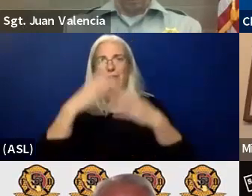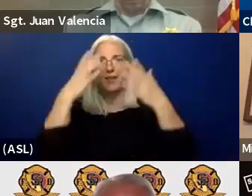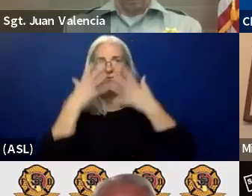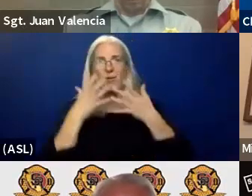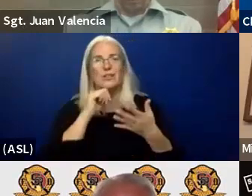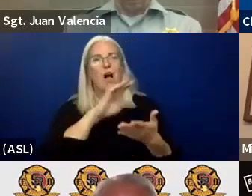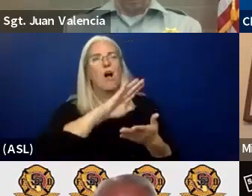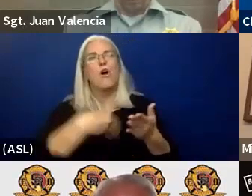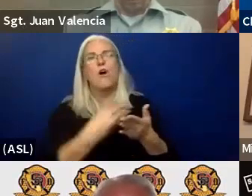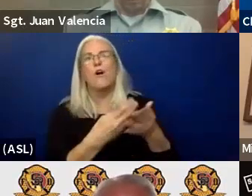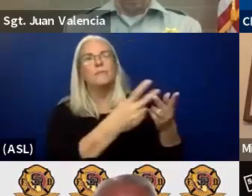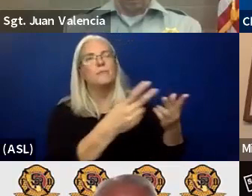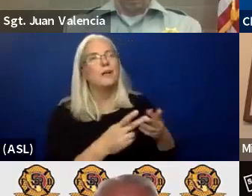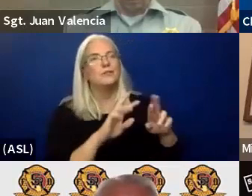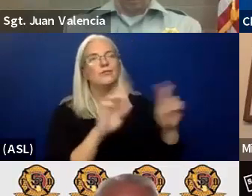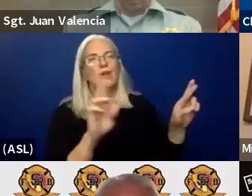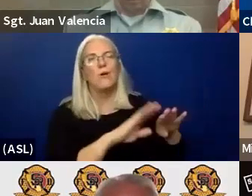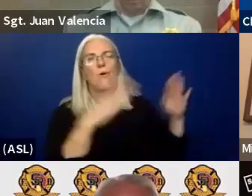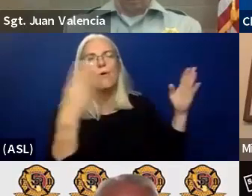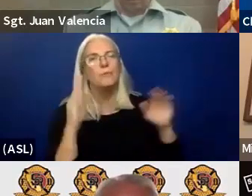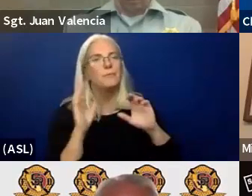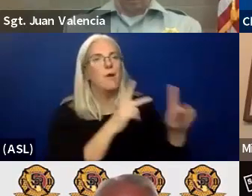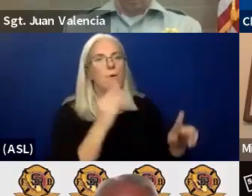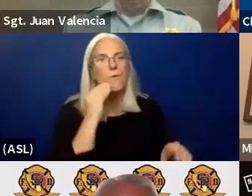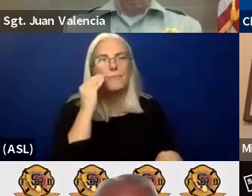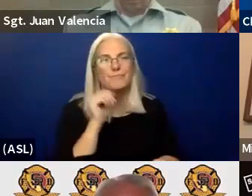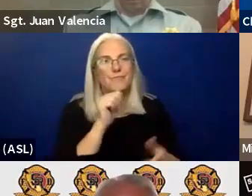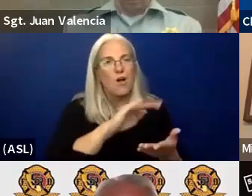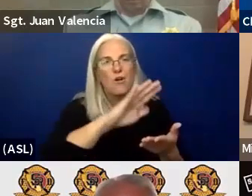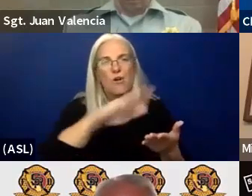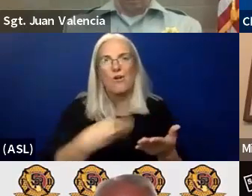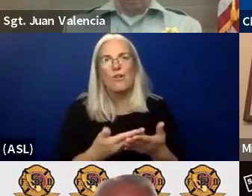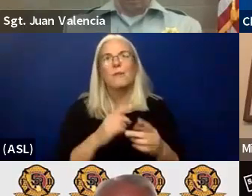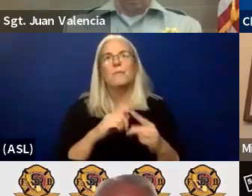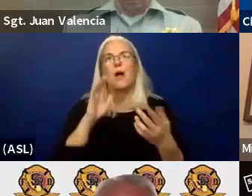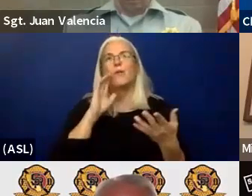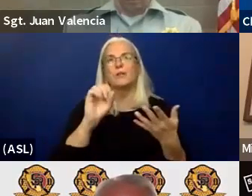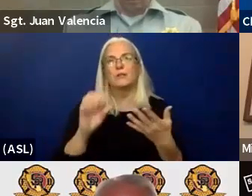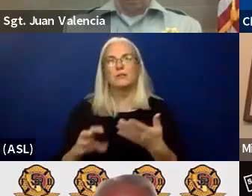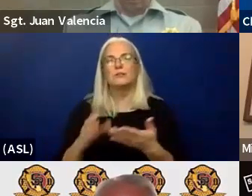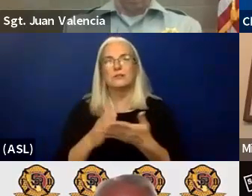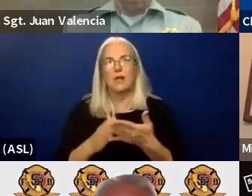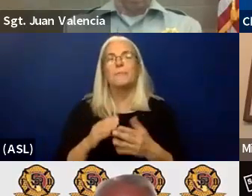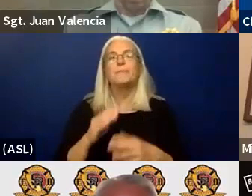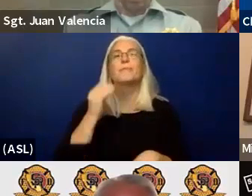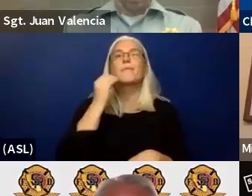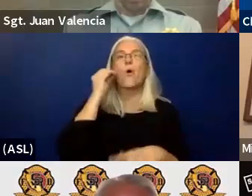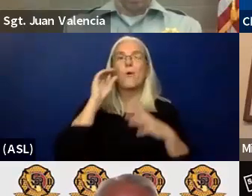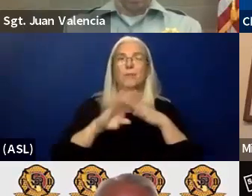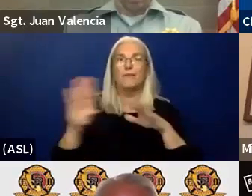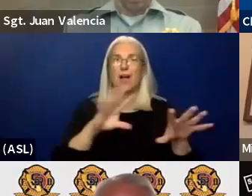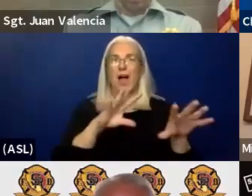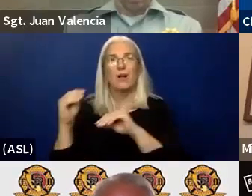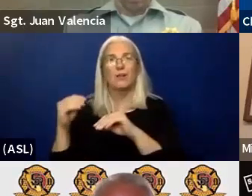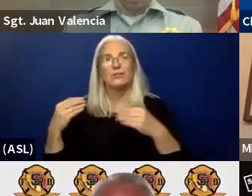city. If you have been under an evacuation order and your evacuation zone was not mentioned by Chief Navarro earlier